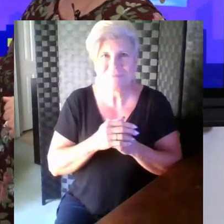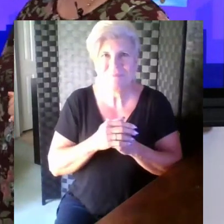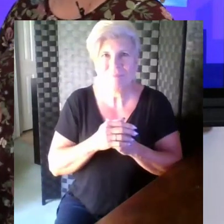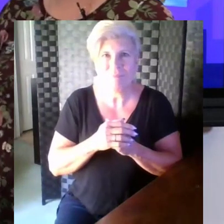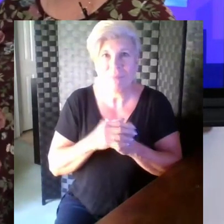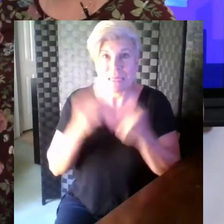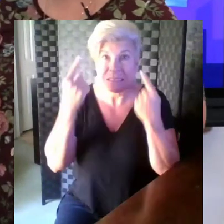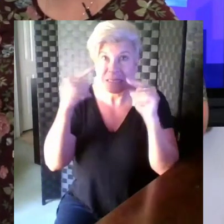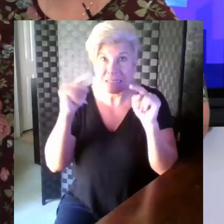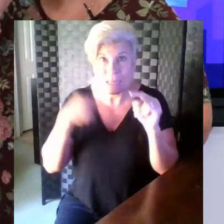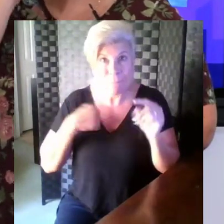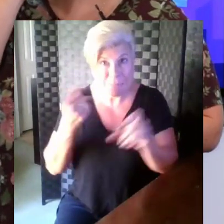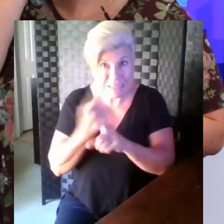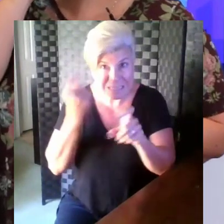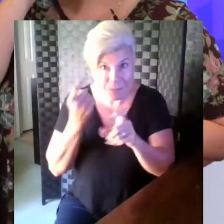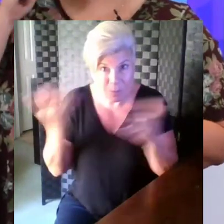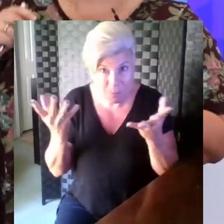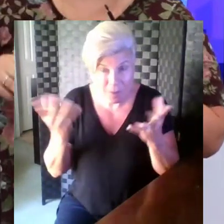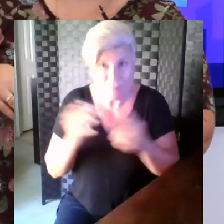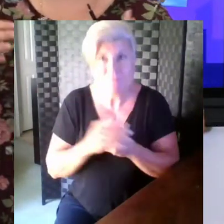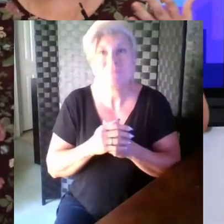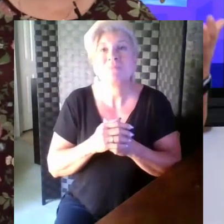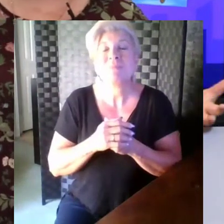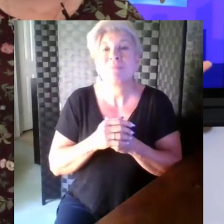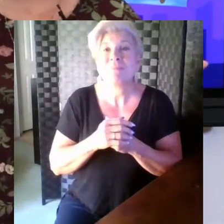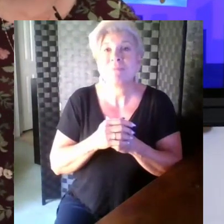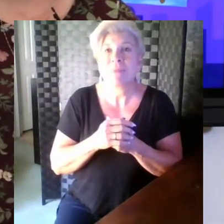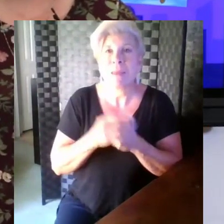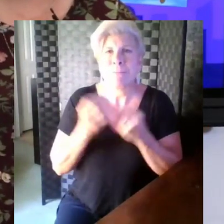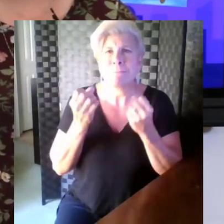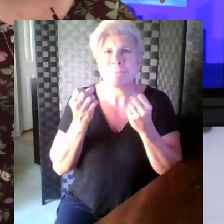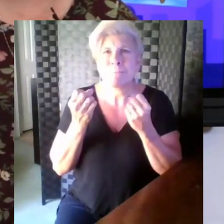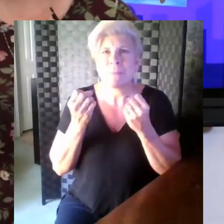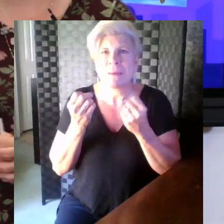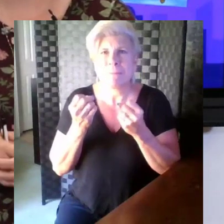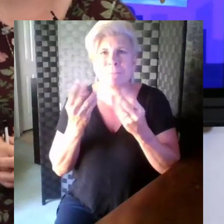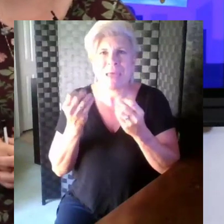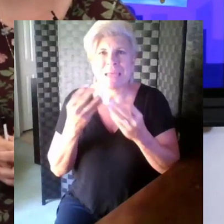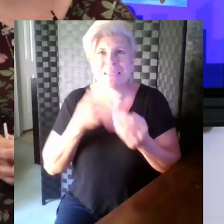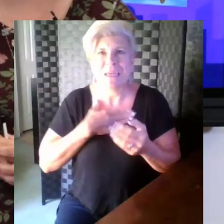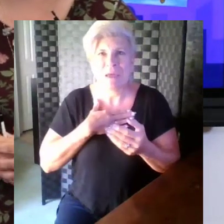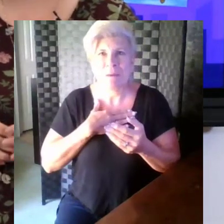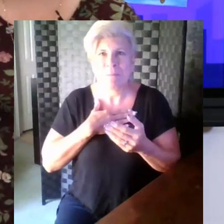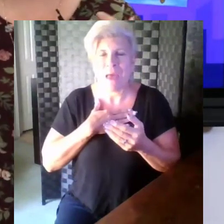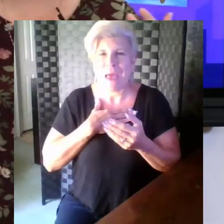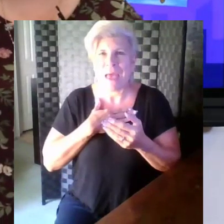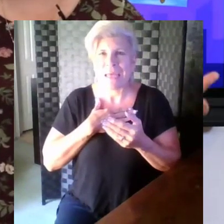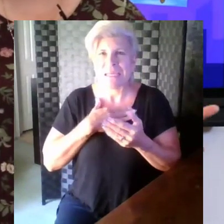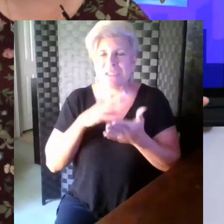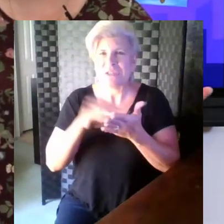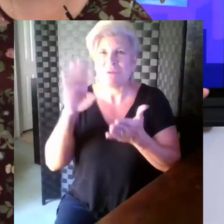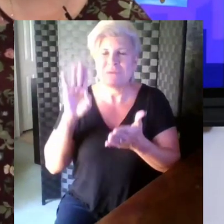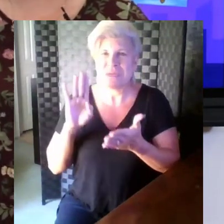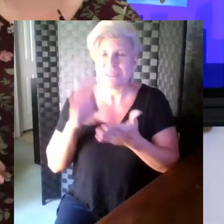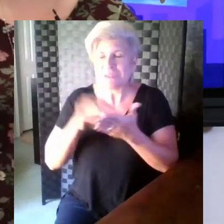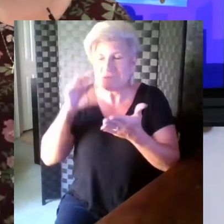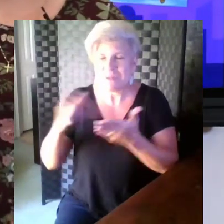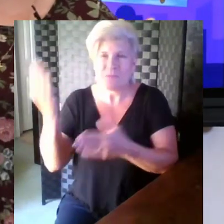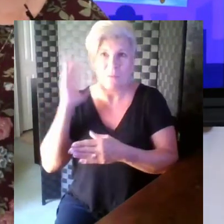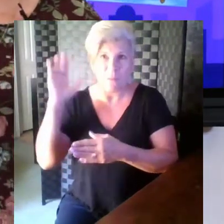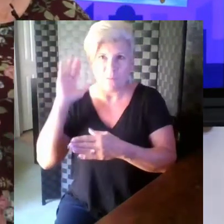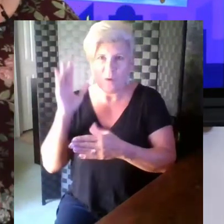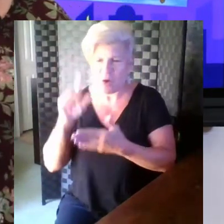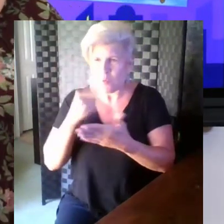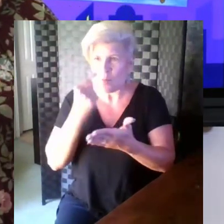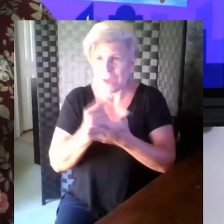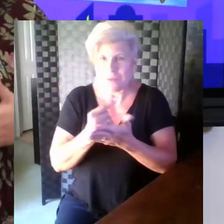And a success that I can celebrate this week is that lots of my former students have been graduating from high school and